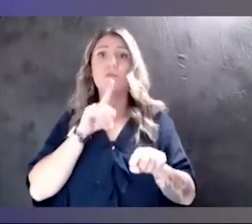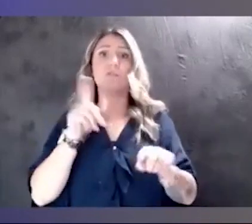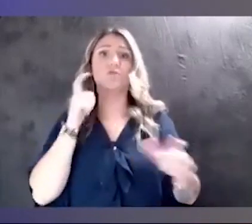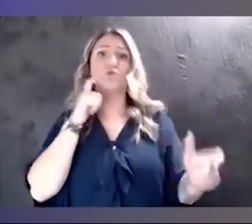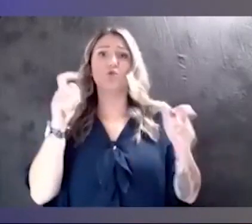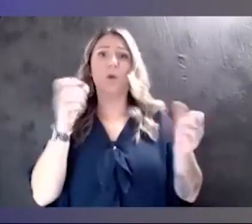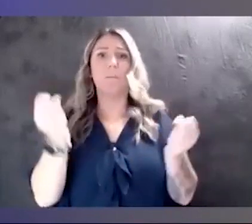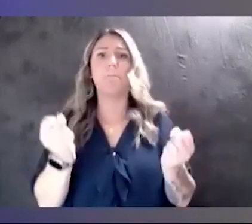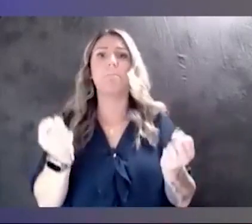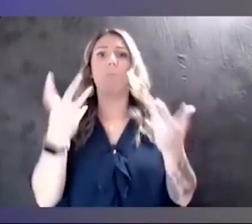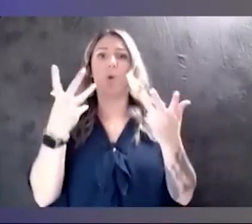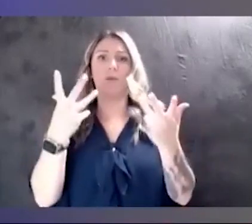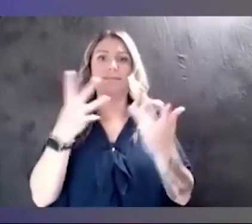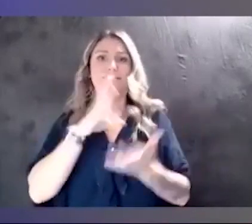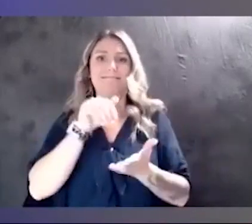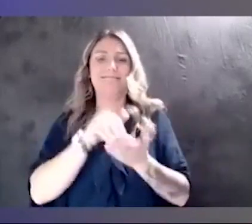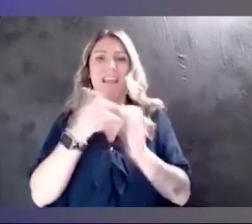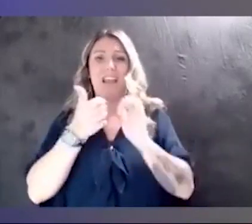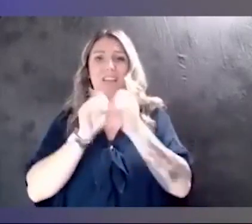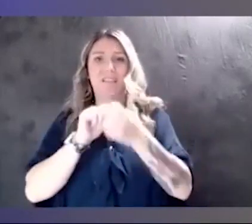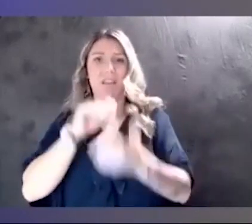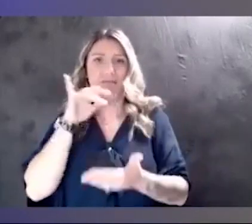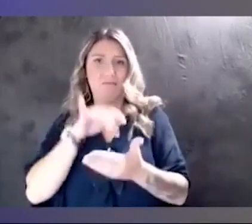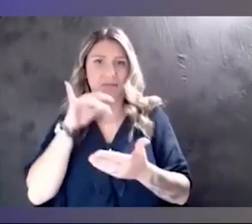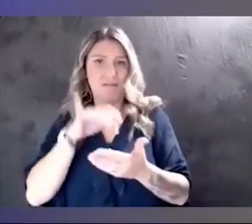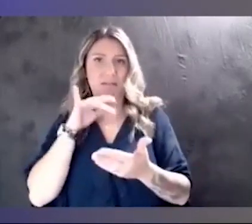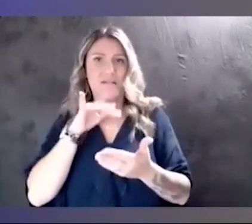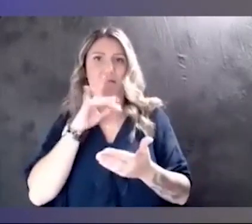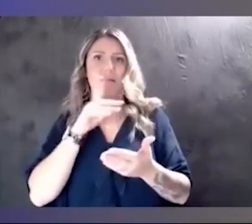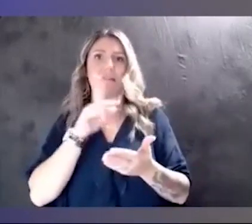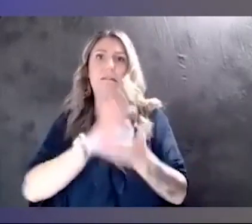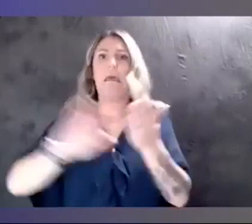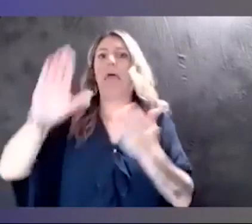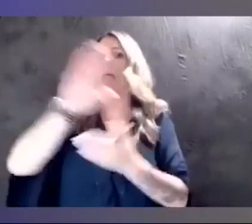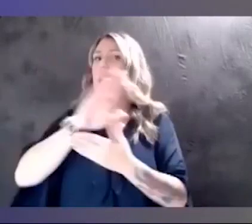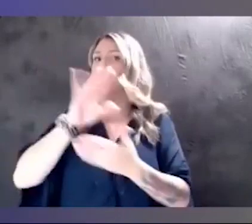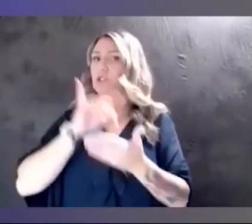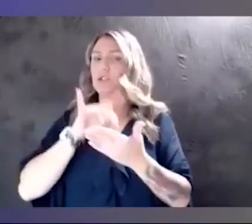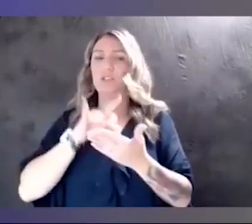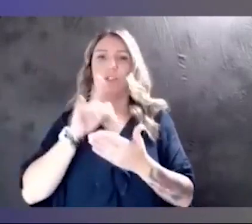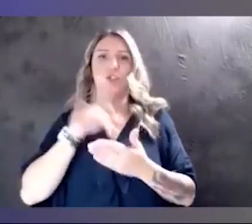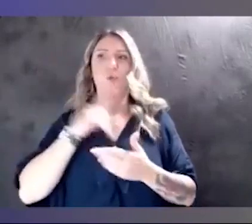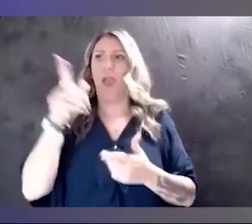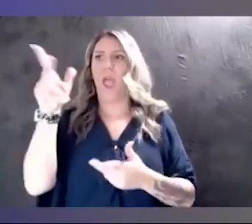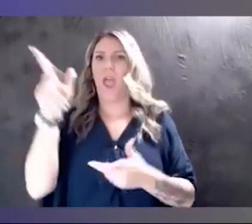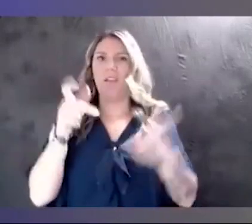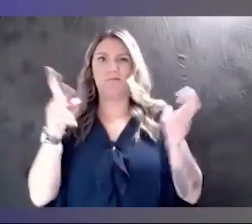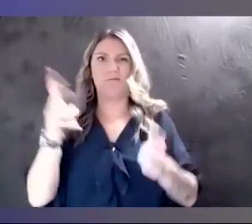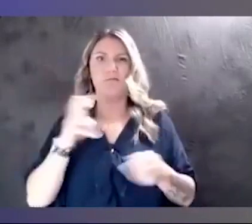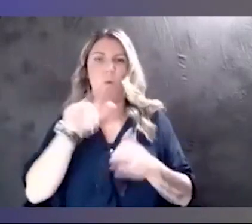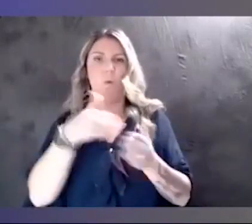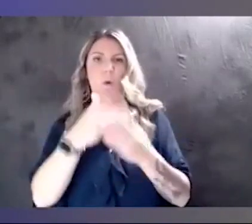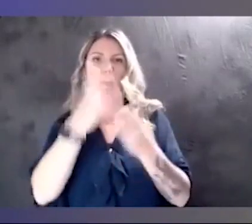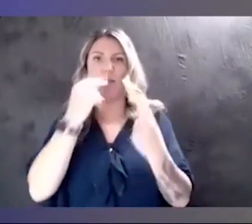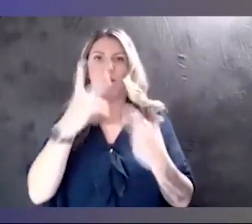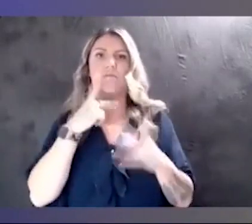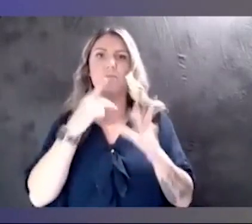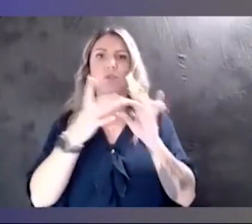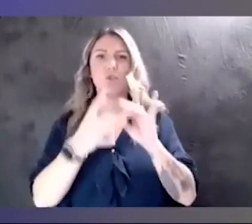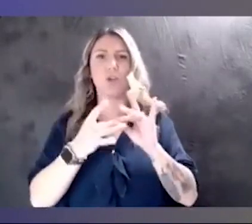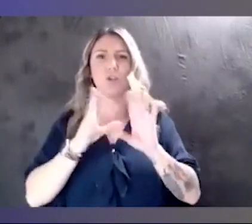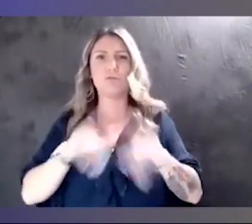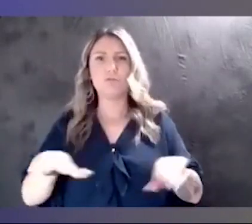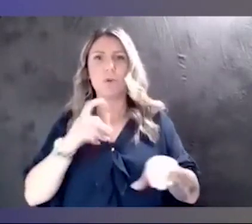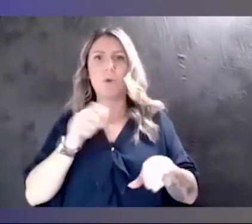multi-center athletic study looking at collegiate athletes. Obviously, you can't extrapolate all the information down to children, nor can you take it up to the older